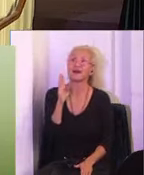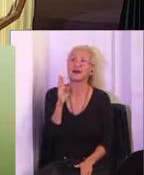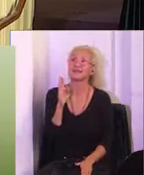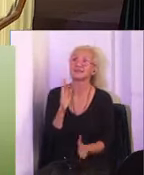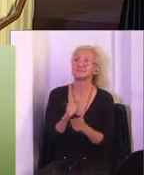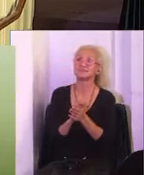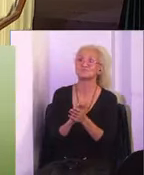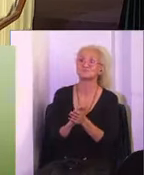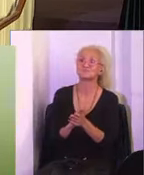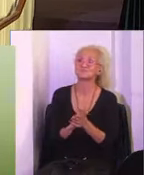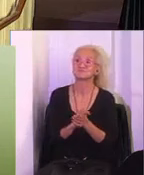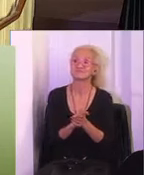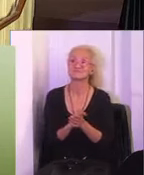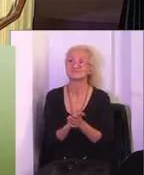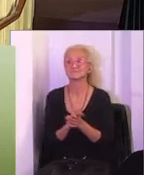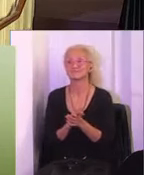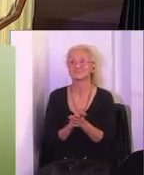God.